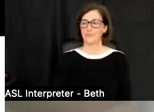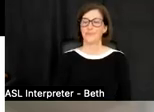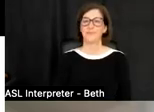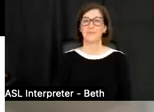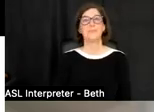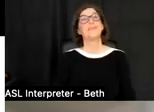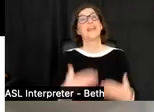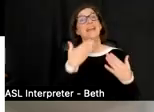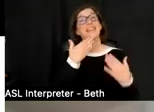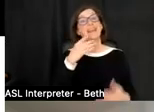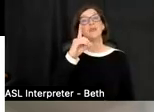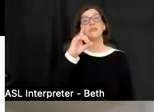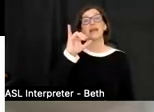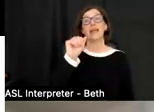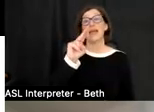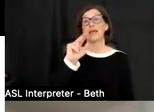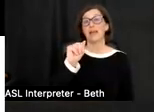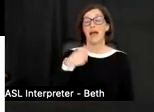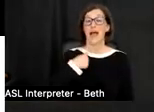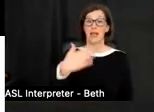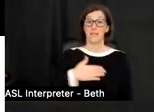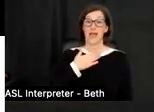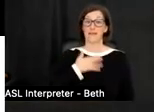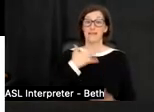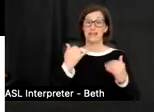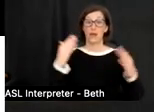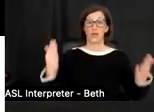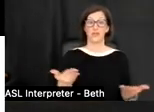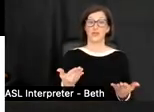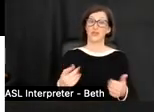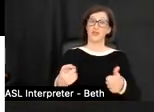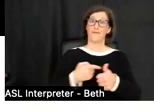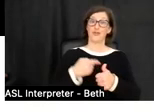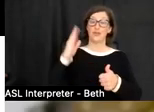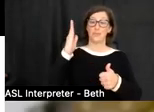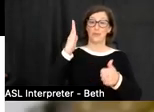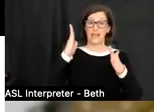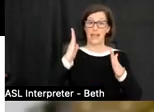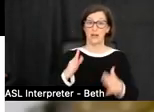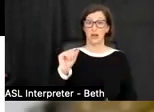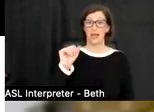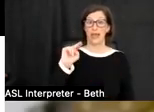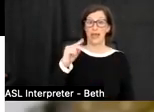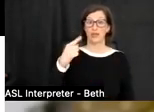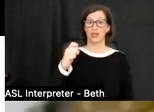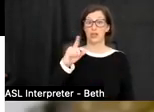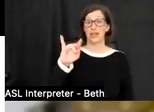Thank you, Diana. I am pleased to now introduce our first presenter, Angeline